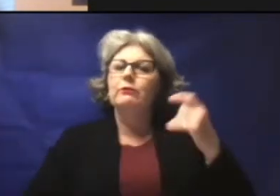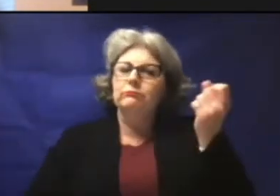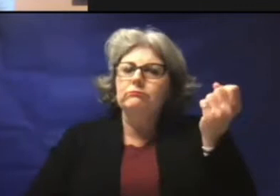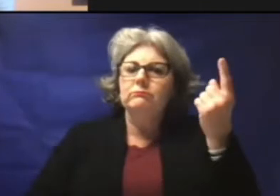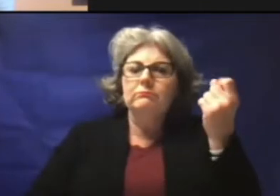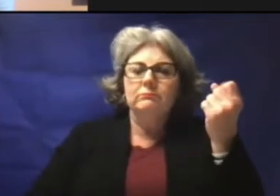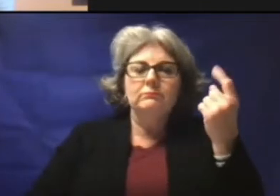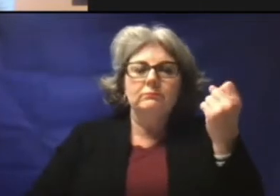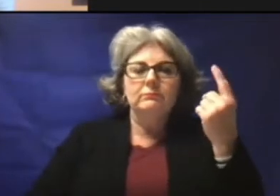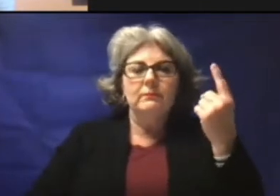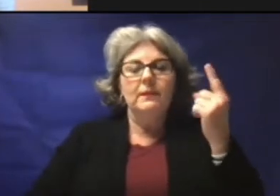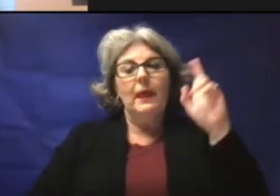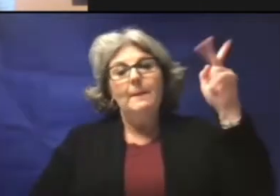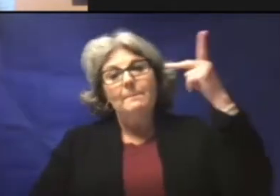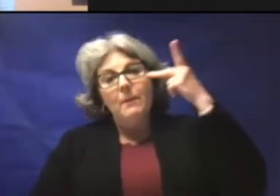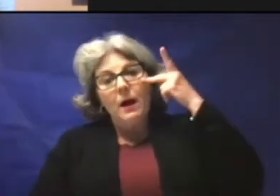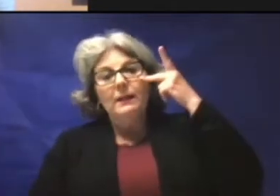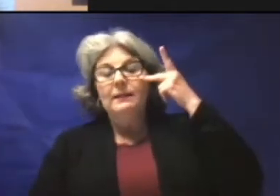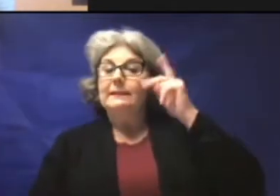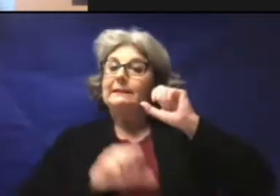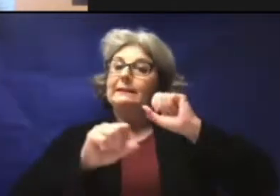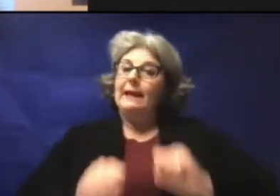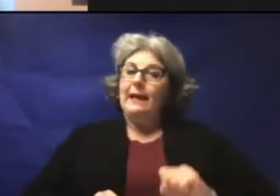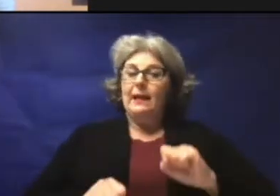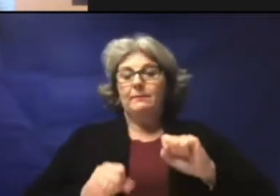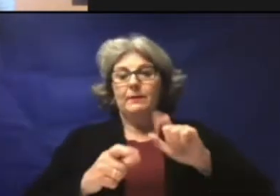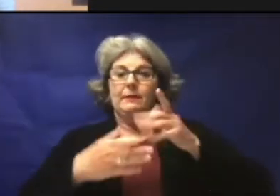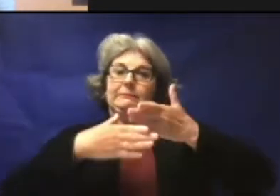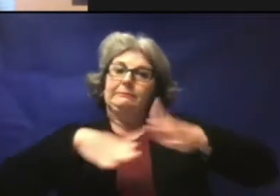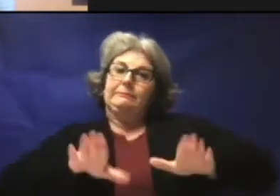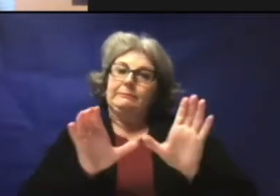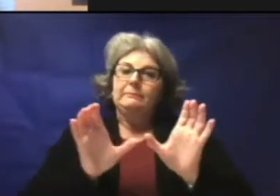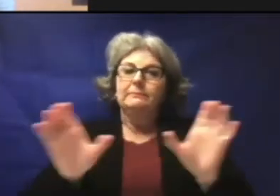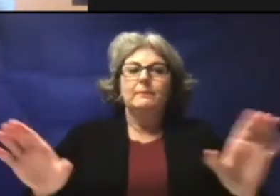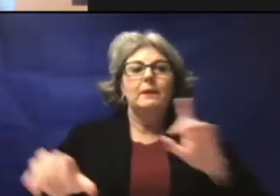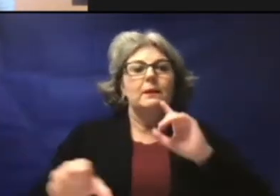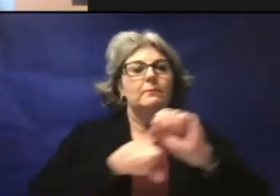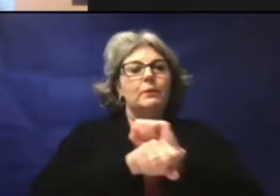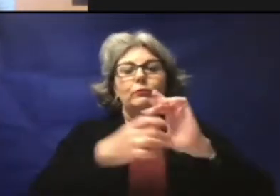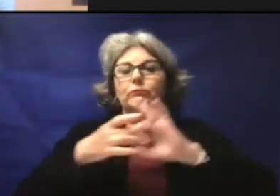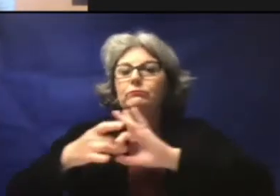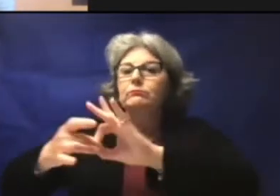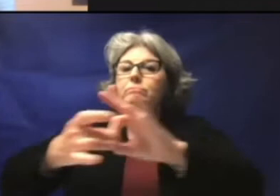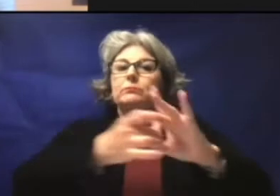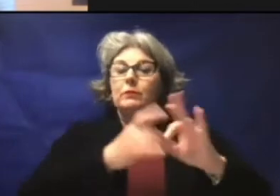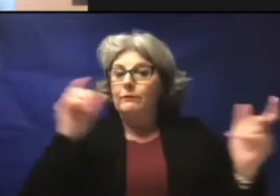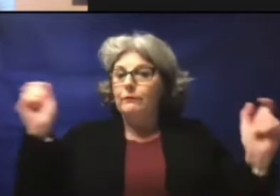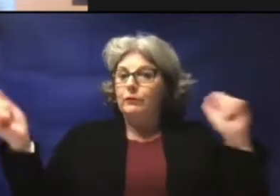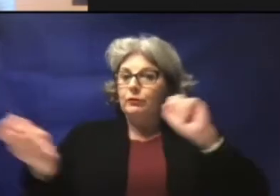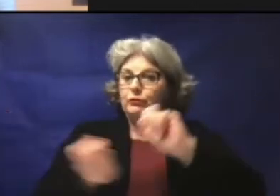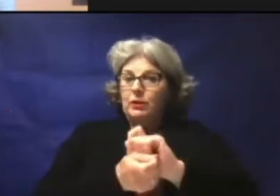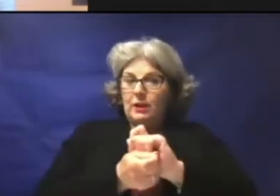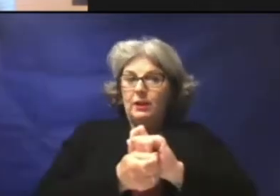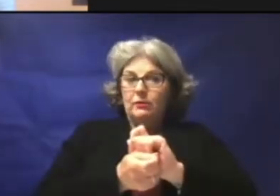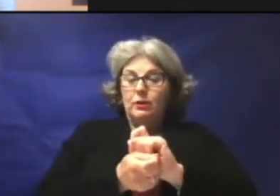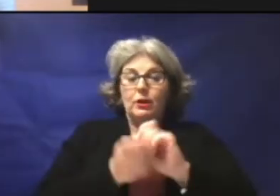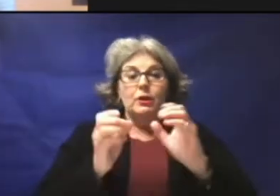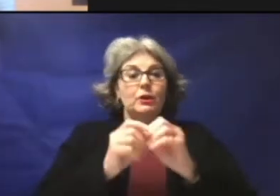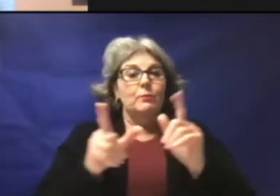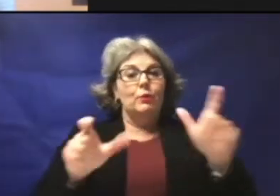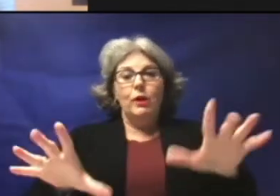how politics can be divisive, but in reality, it is a movement for change. And the quicker that